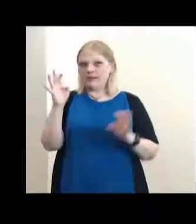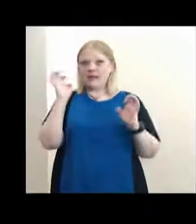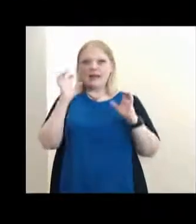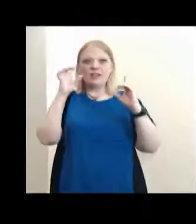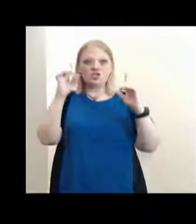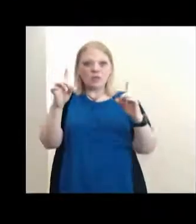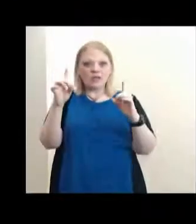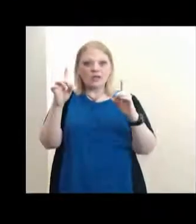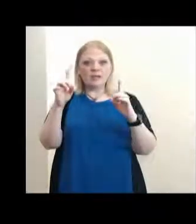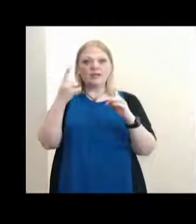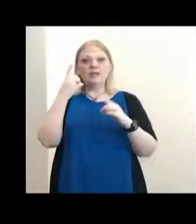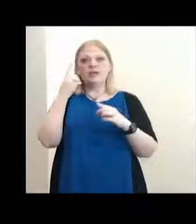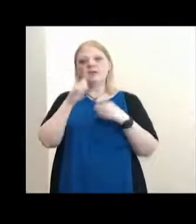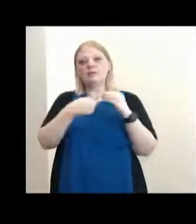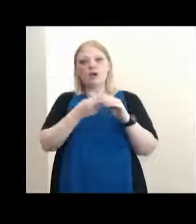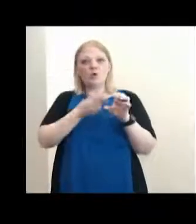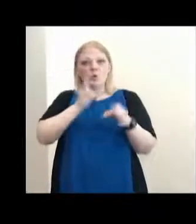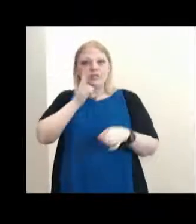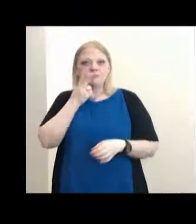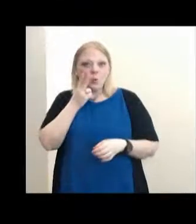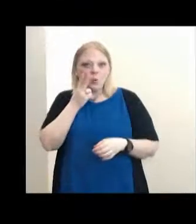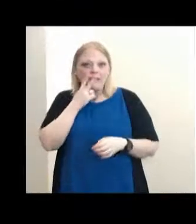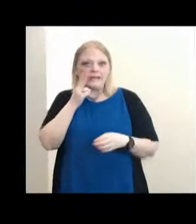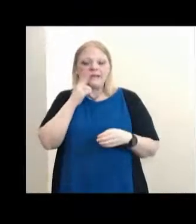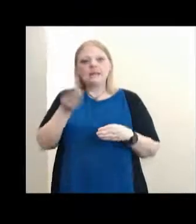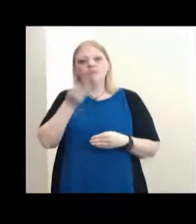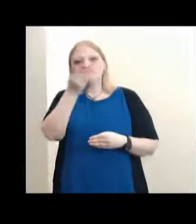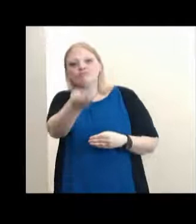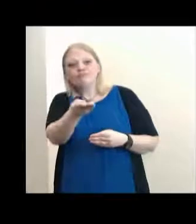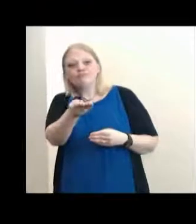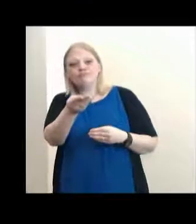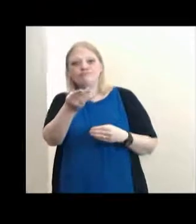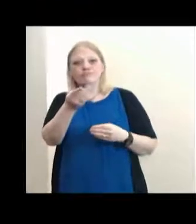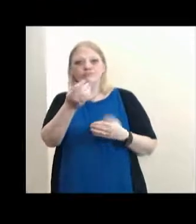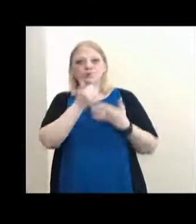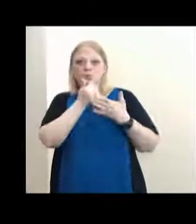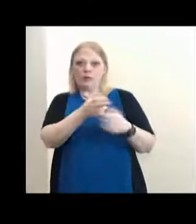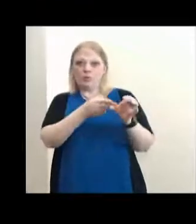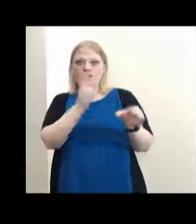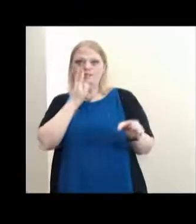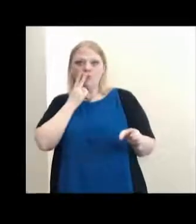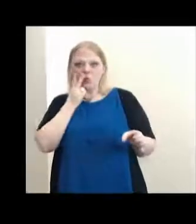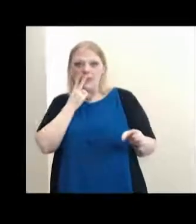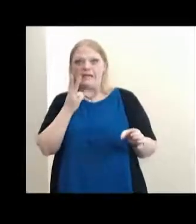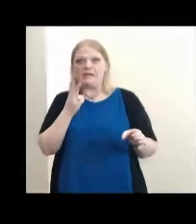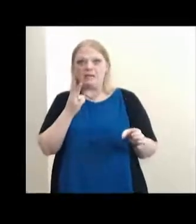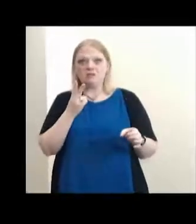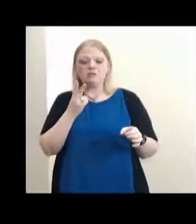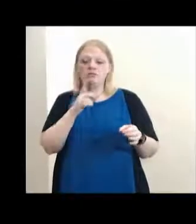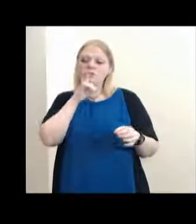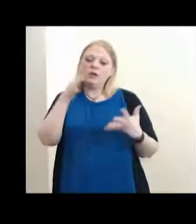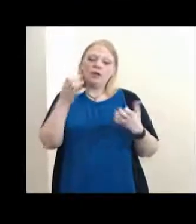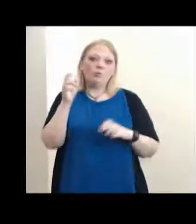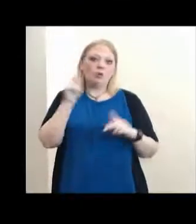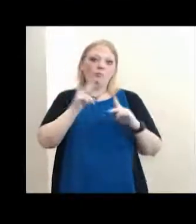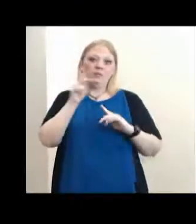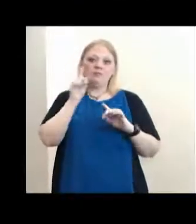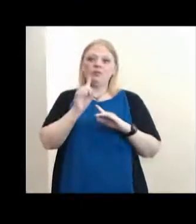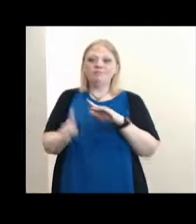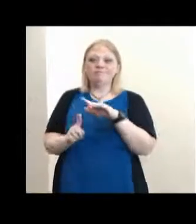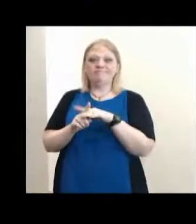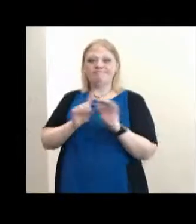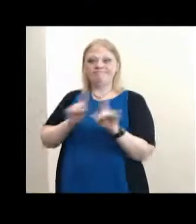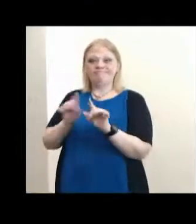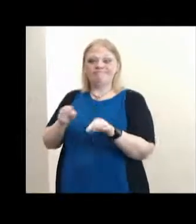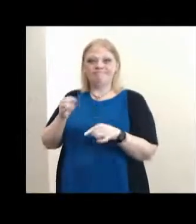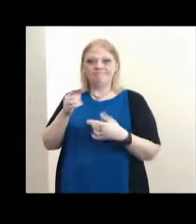educating people around smoking cessation and giving out materials around smoking cessation. So we really want people to come as you're